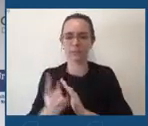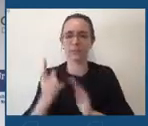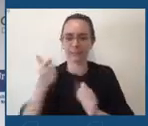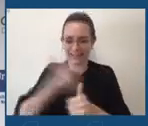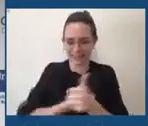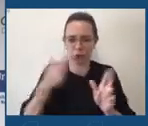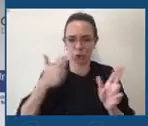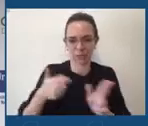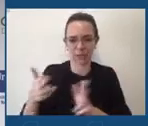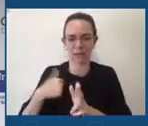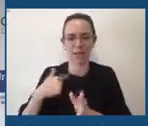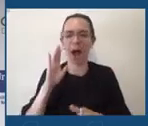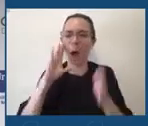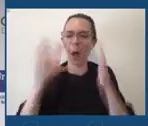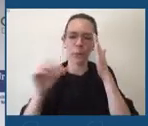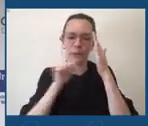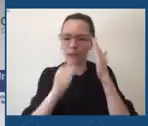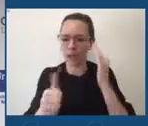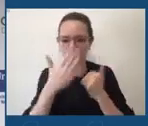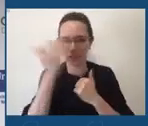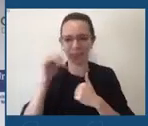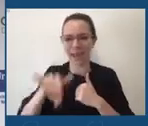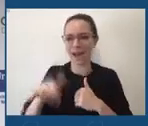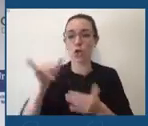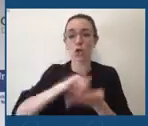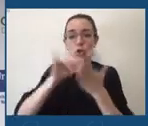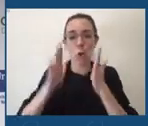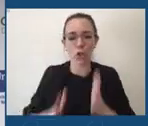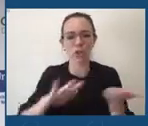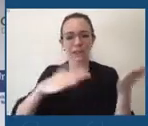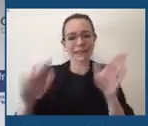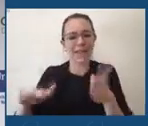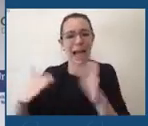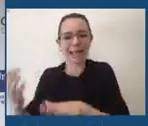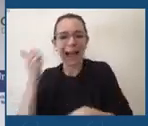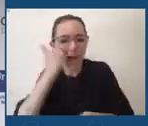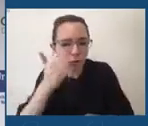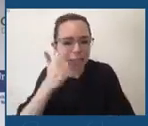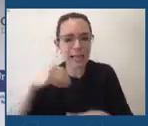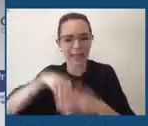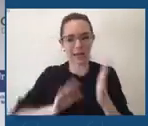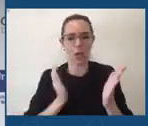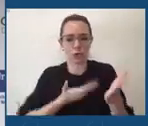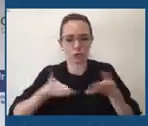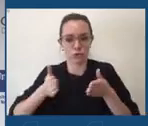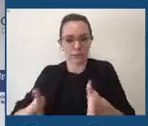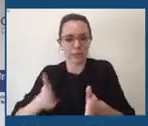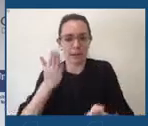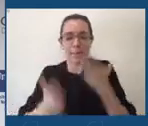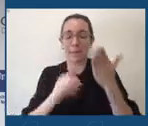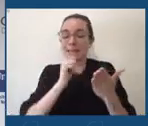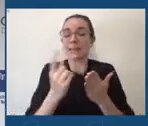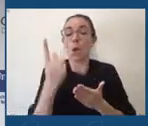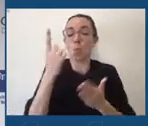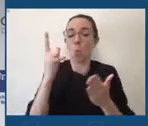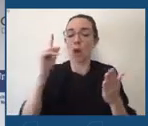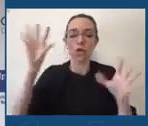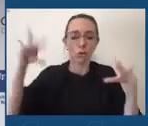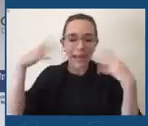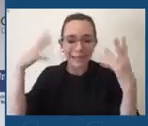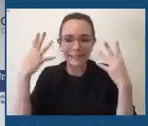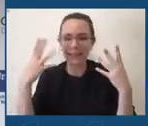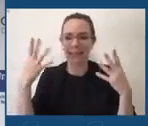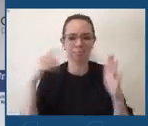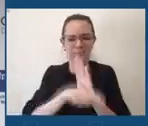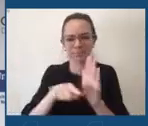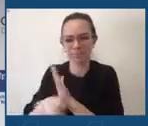that New Yorkers are dying every single day in our streets. It may not be one crazy mass murderer, but they're being